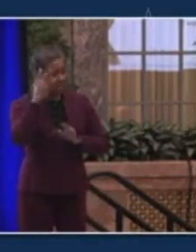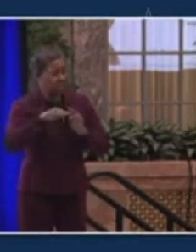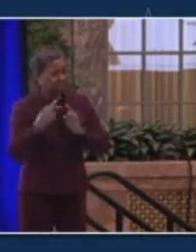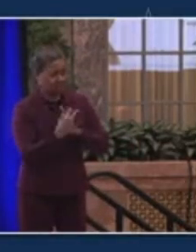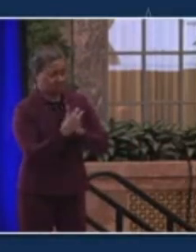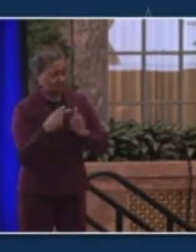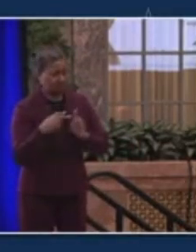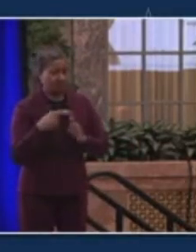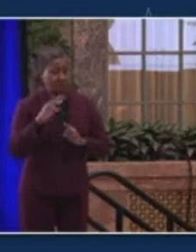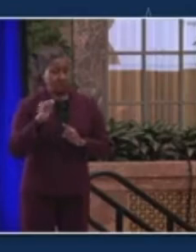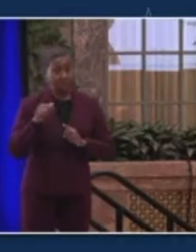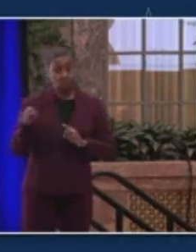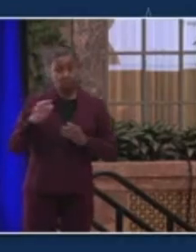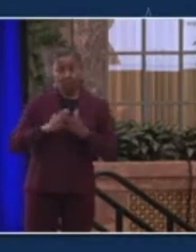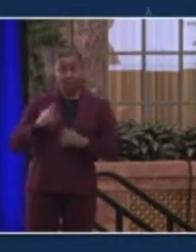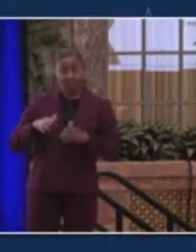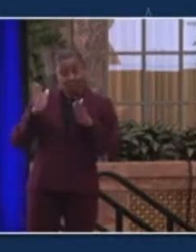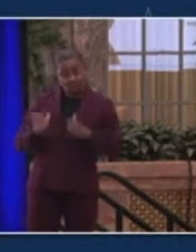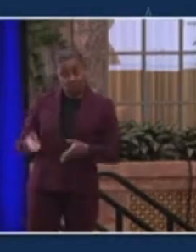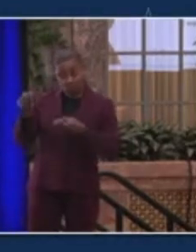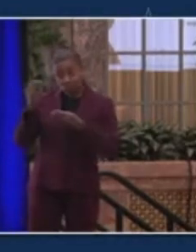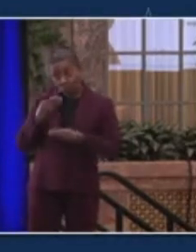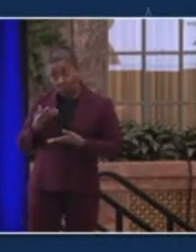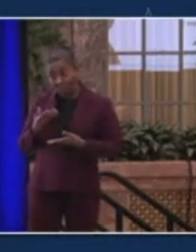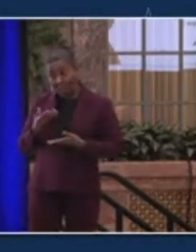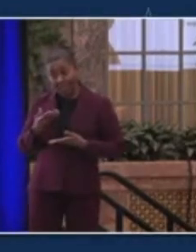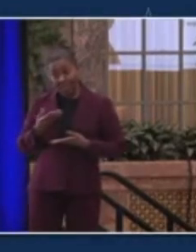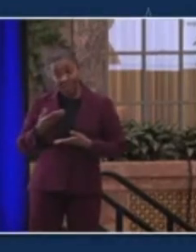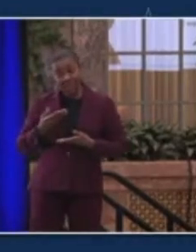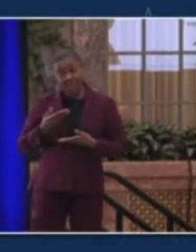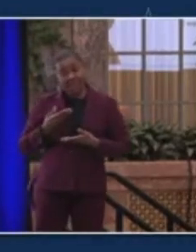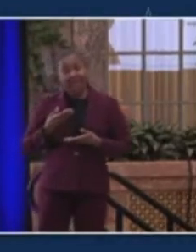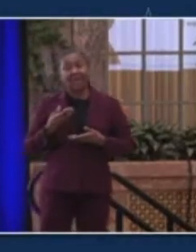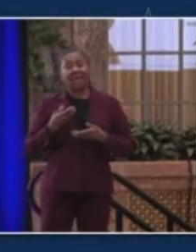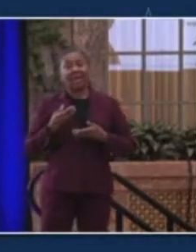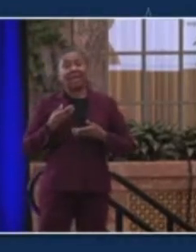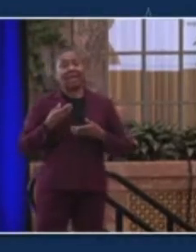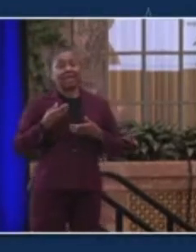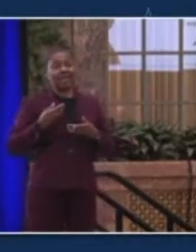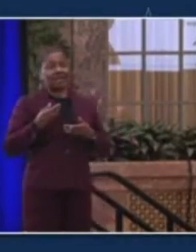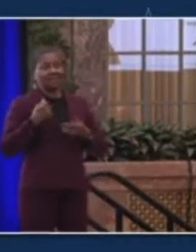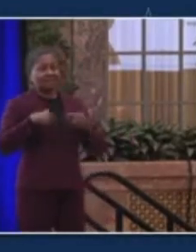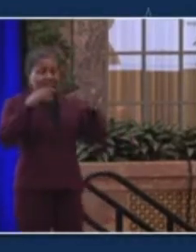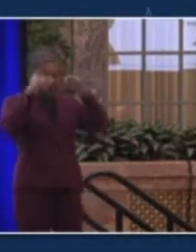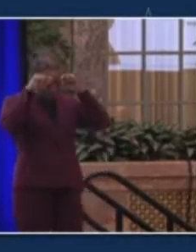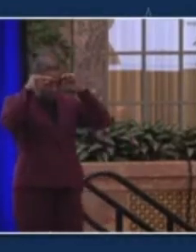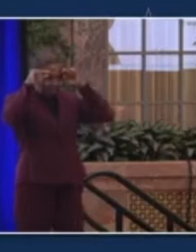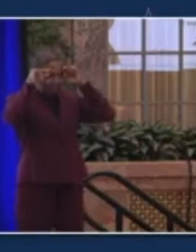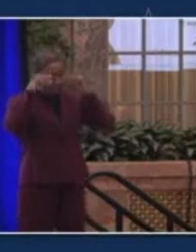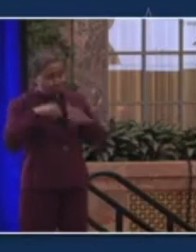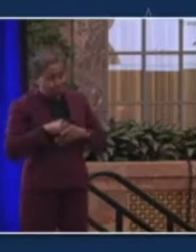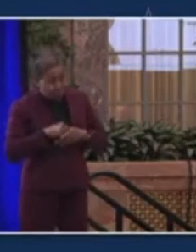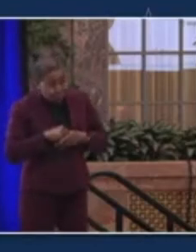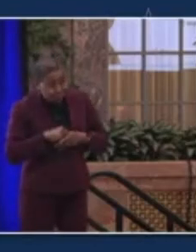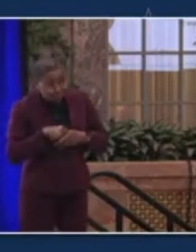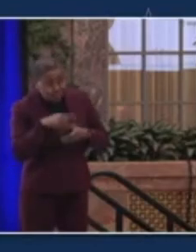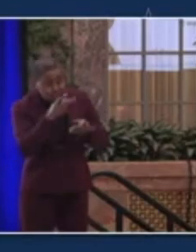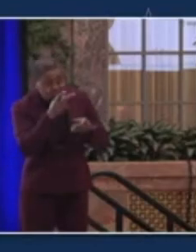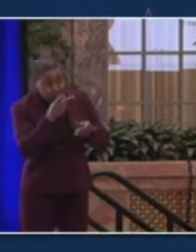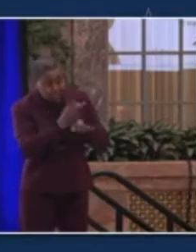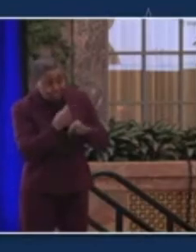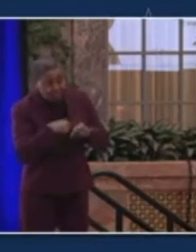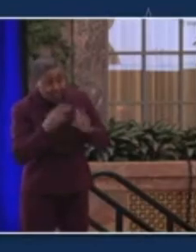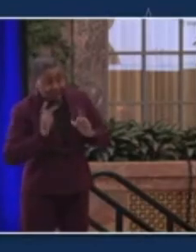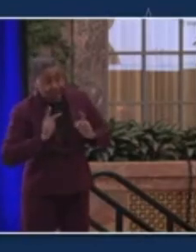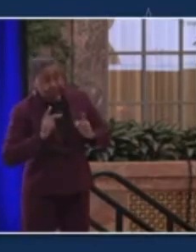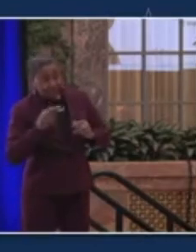be my person," he said to me, peering out from under those great bushy eyebrows of his. But